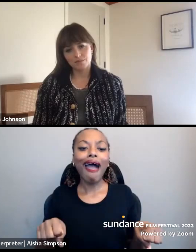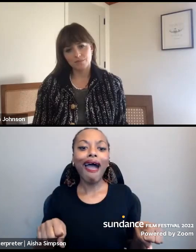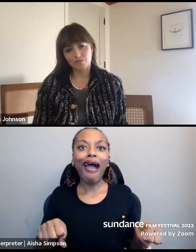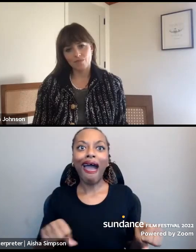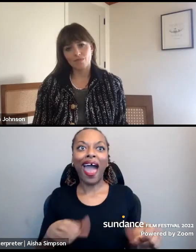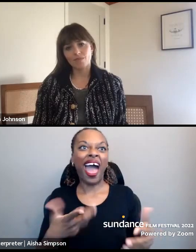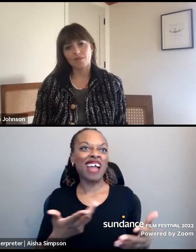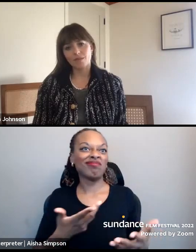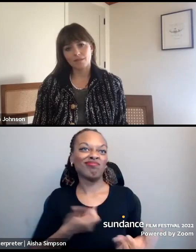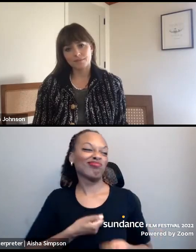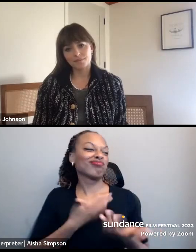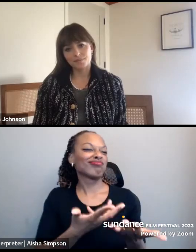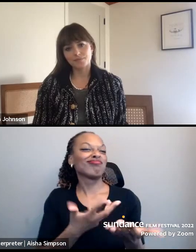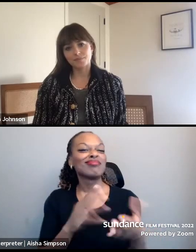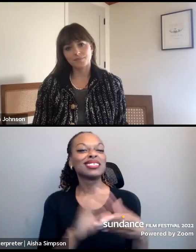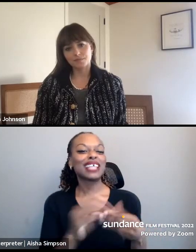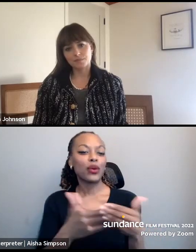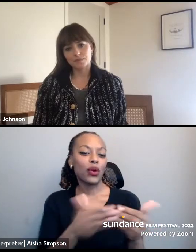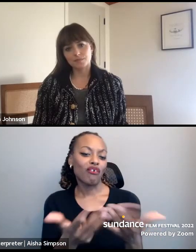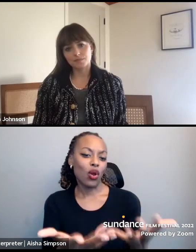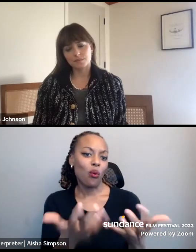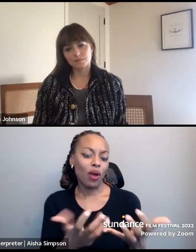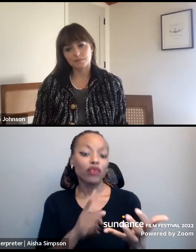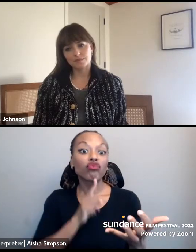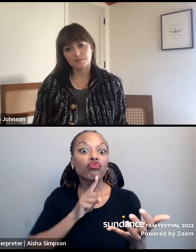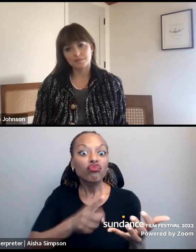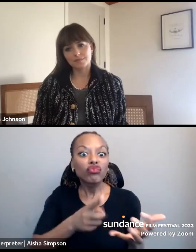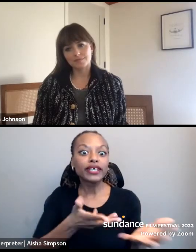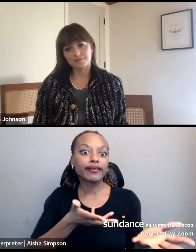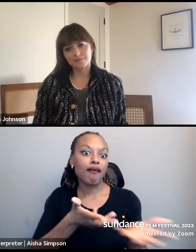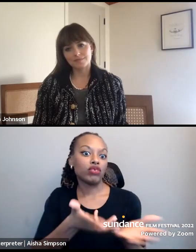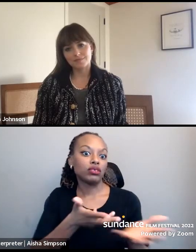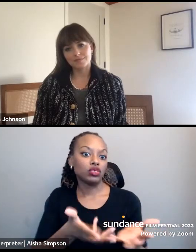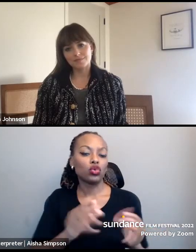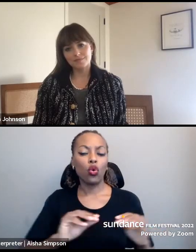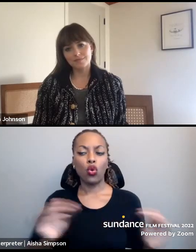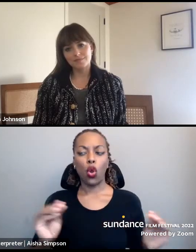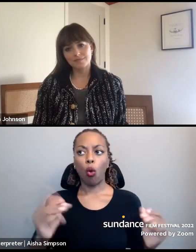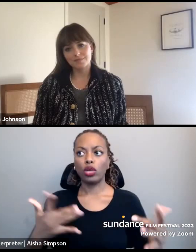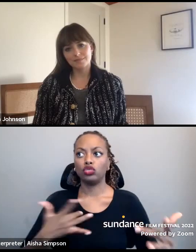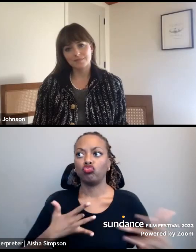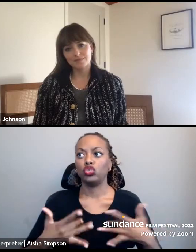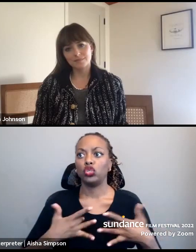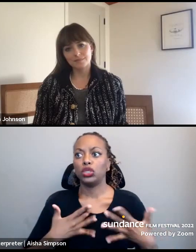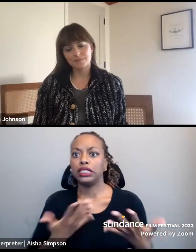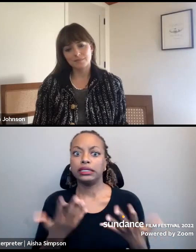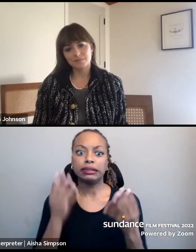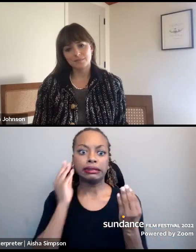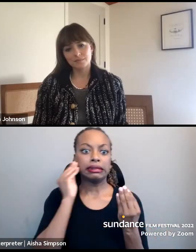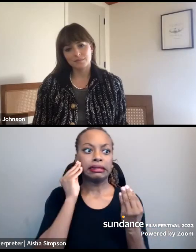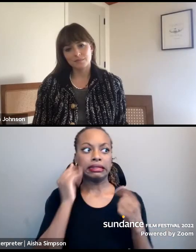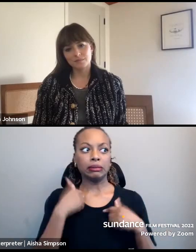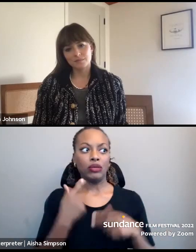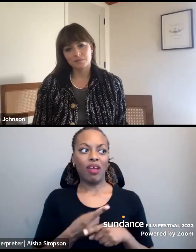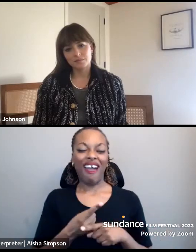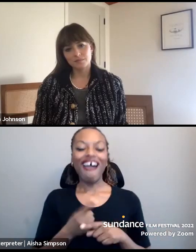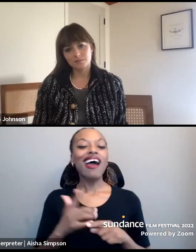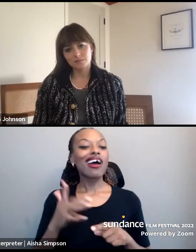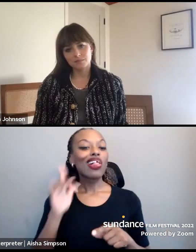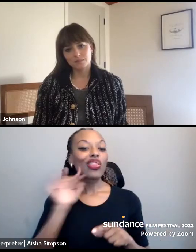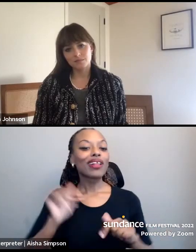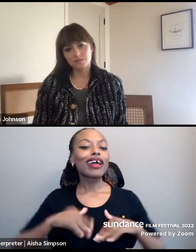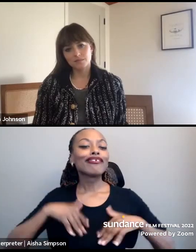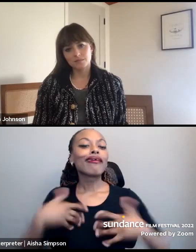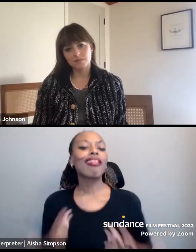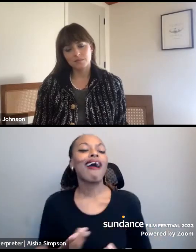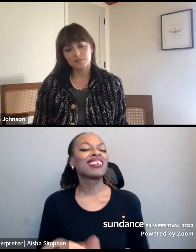want to say. I get to have actual real conversations, and no one is worried about, it's a little bit more like, whew, now let's just get into